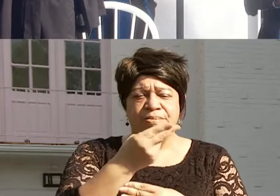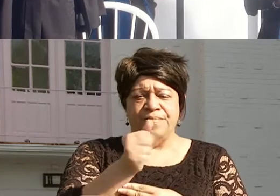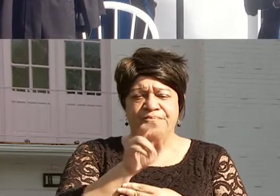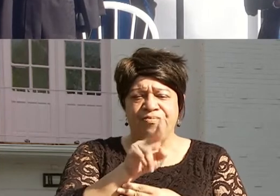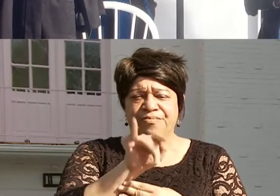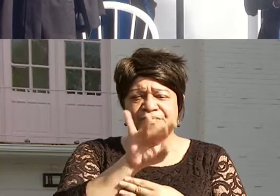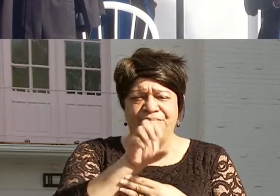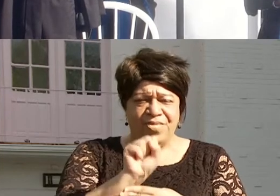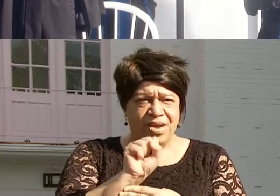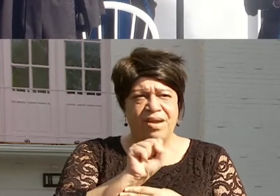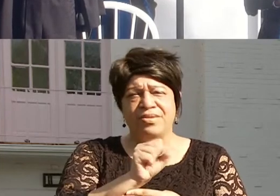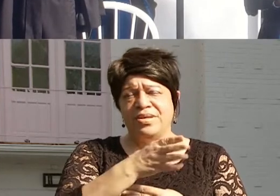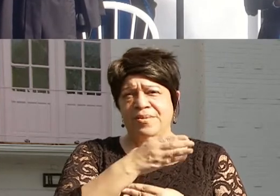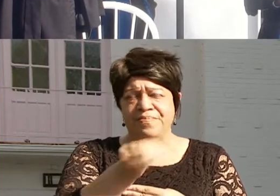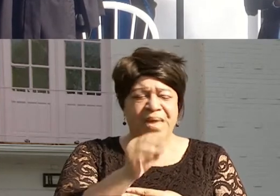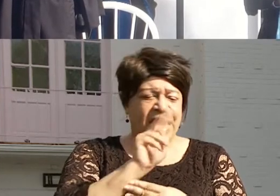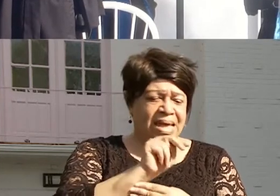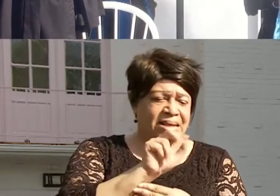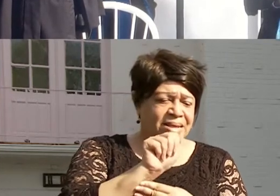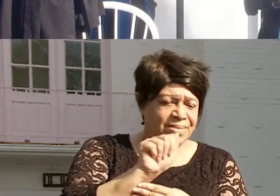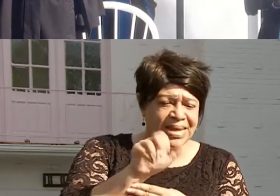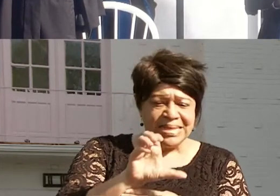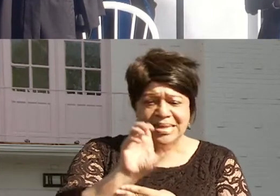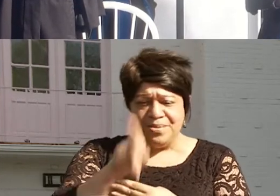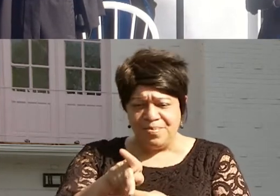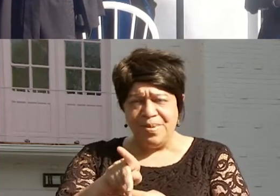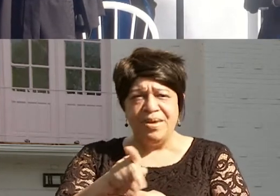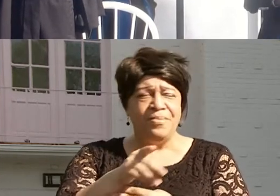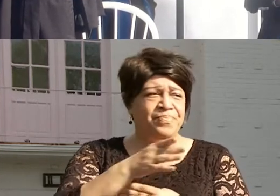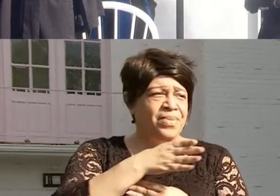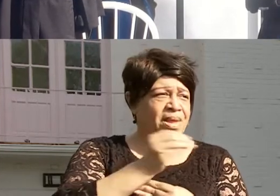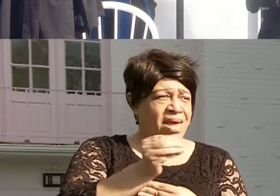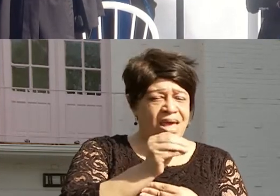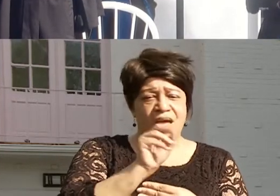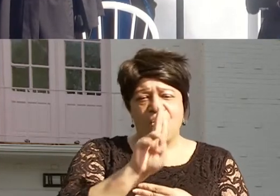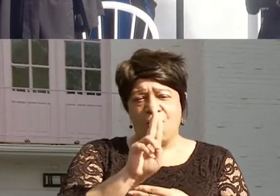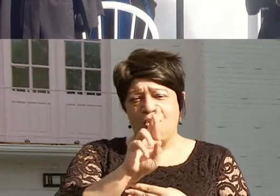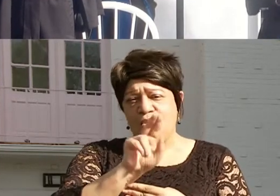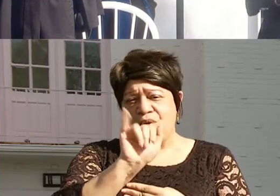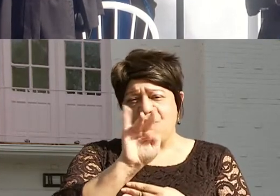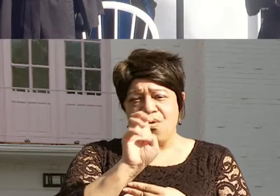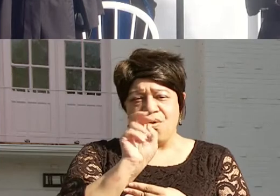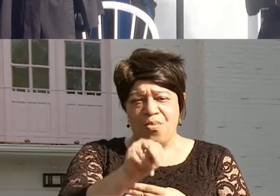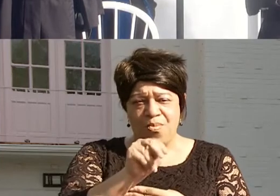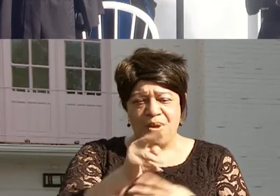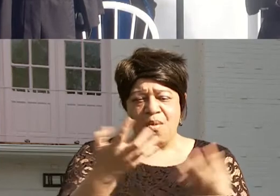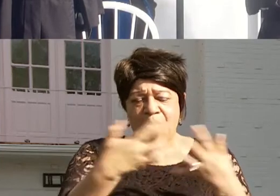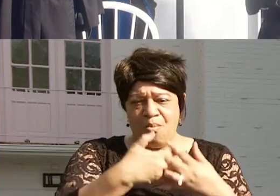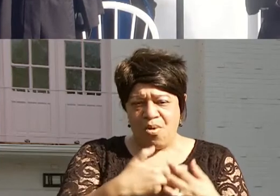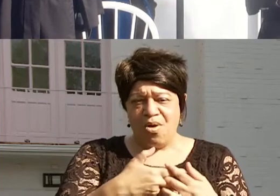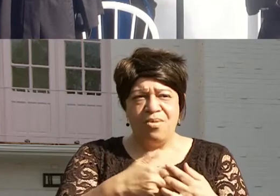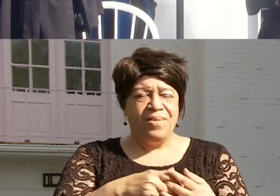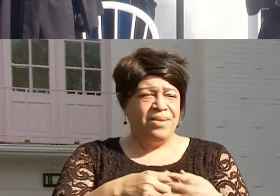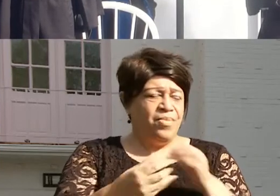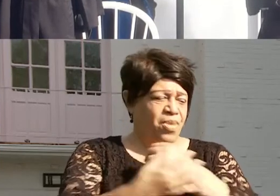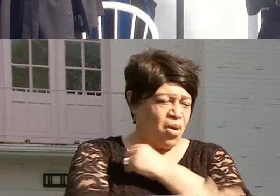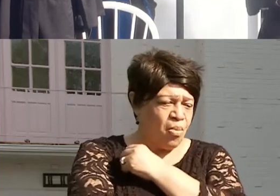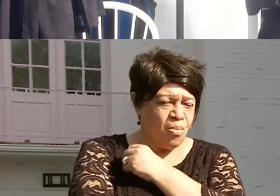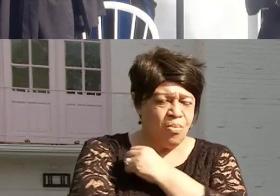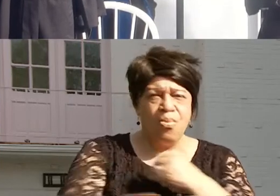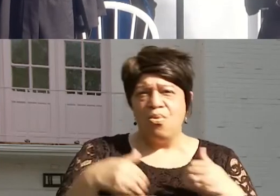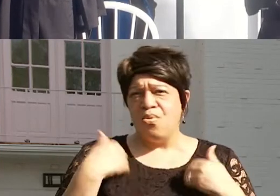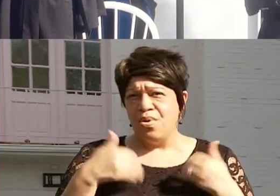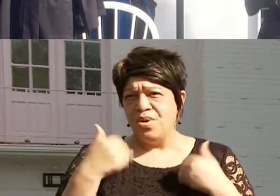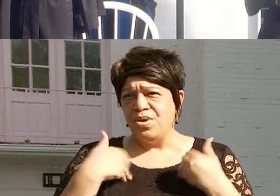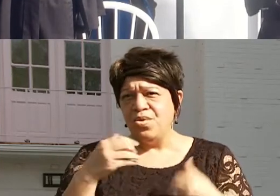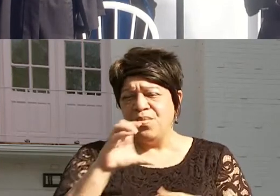of Retired Persons, NAACP, Urban Arts Partnership, At-Risk Disadvantaged Youth, Education, and Civil Rights,